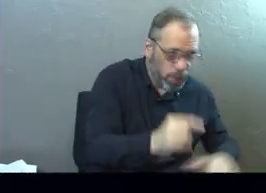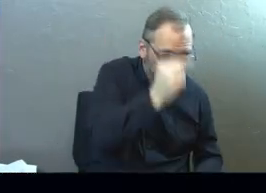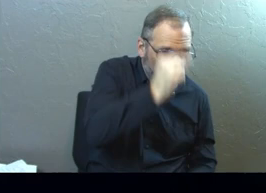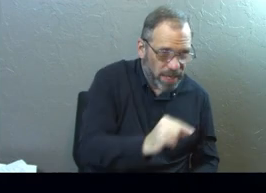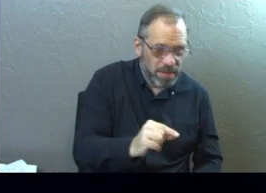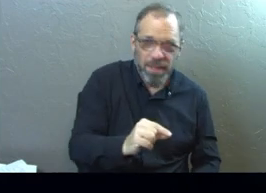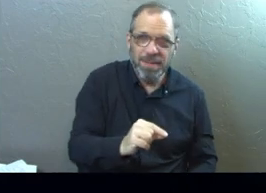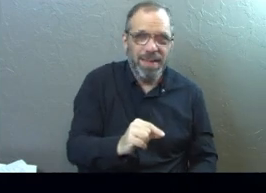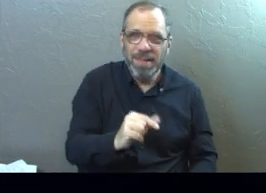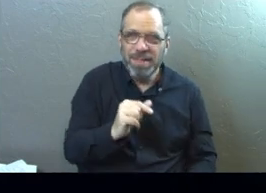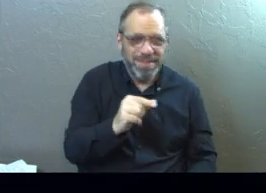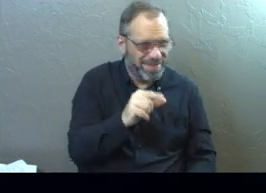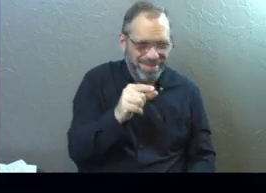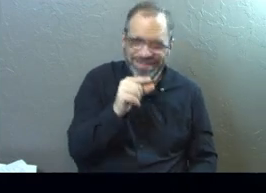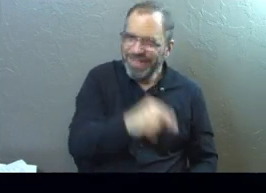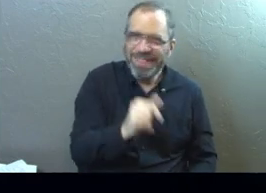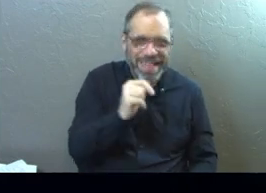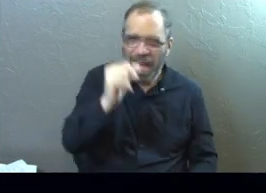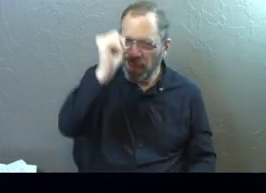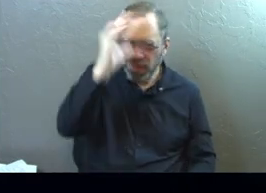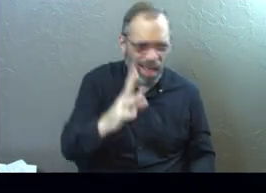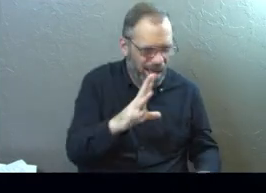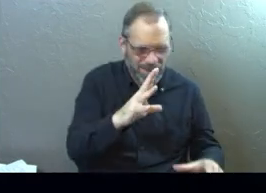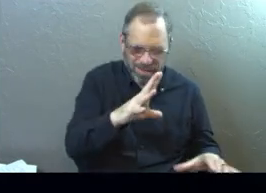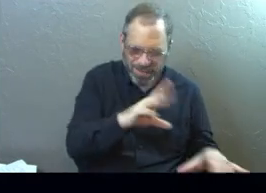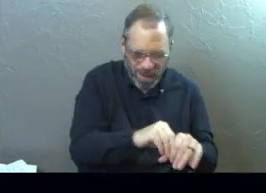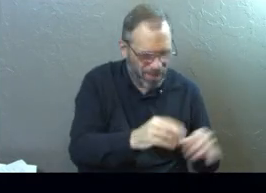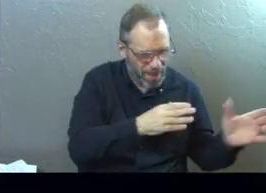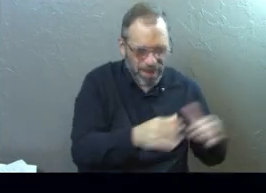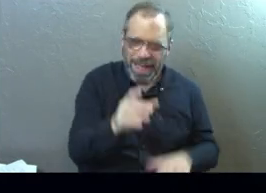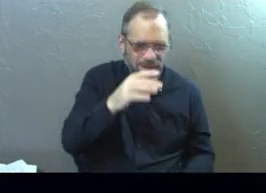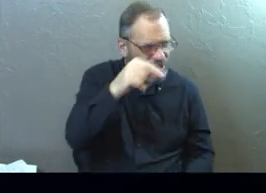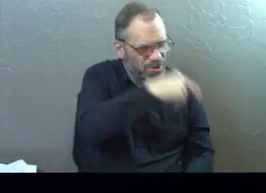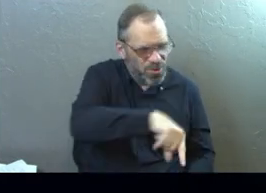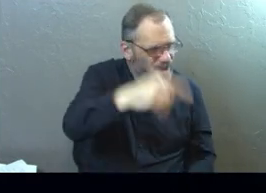others and said, you're not a part of God's plan. And God says, you have no idea what my plan looks like.